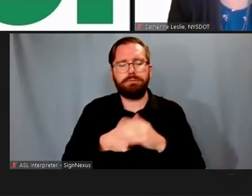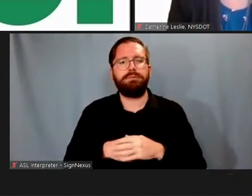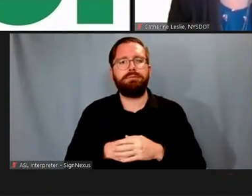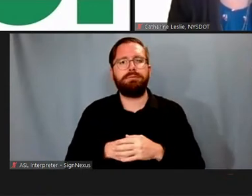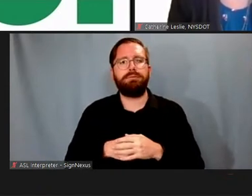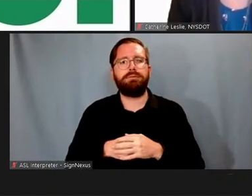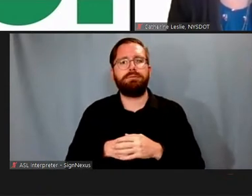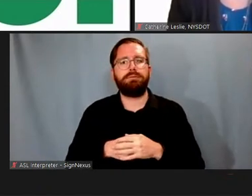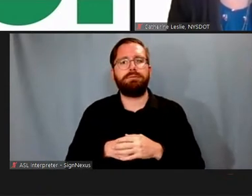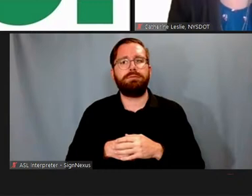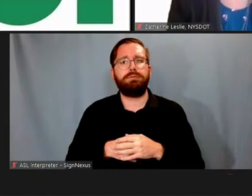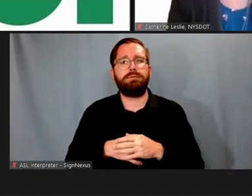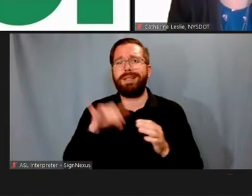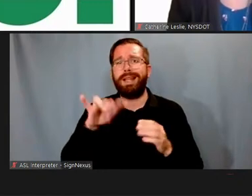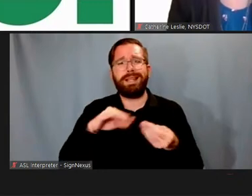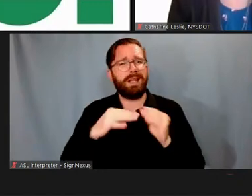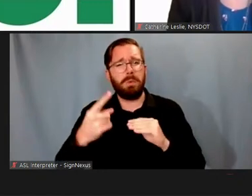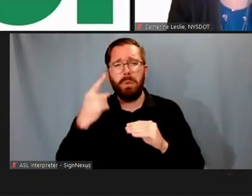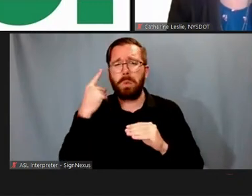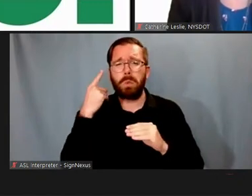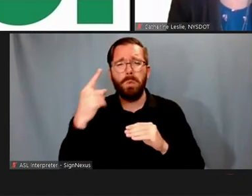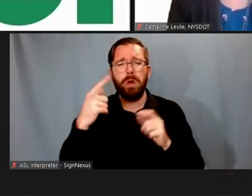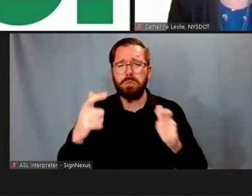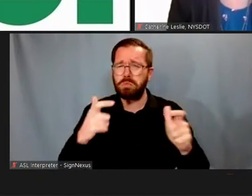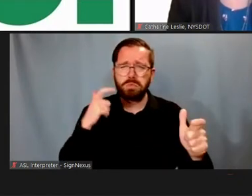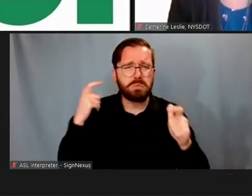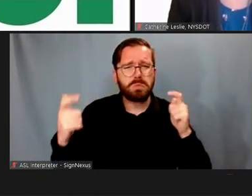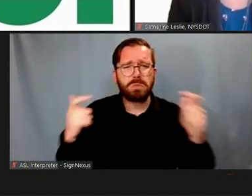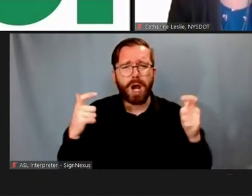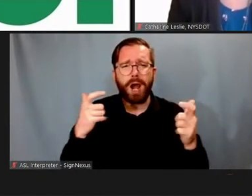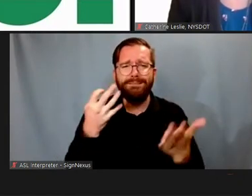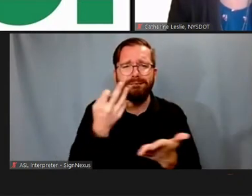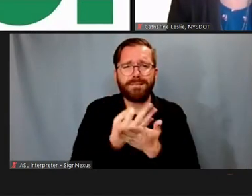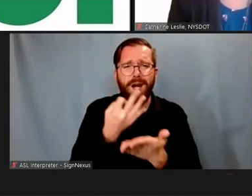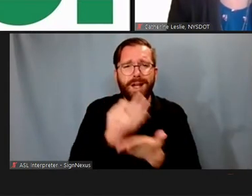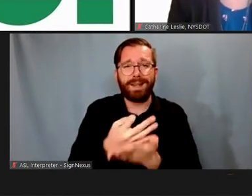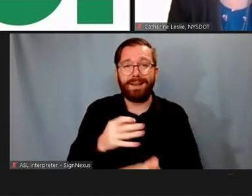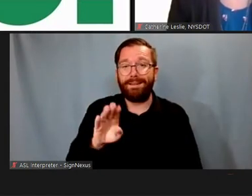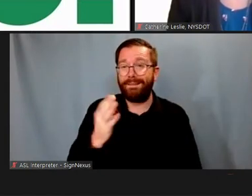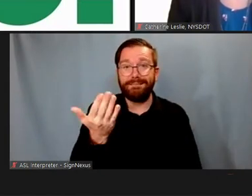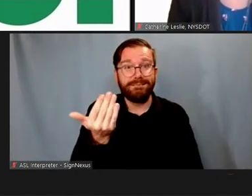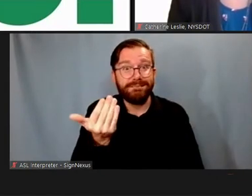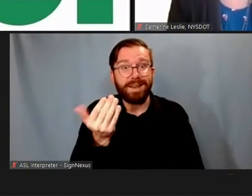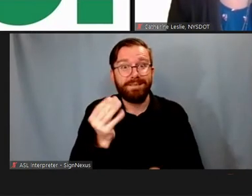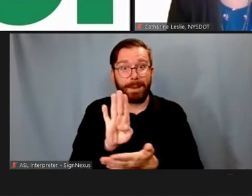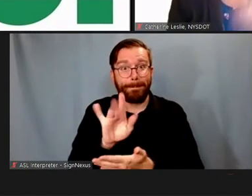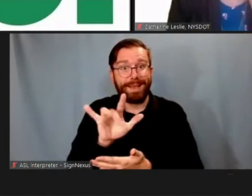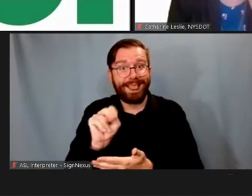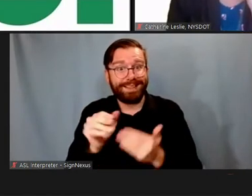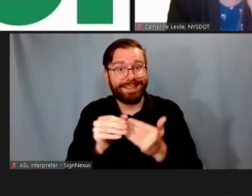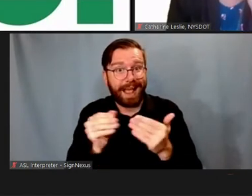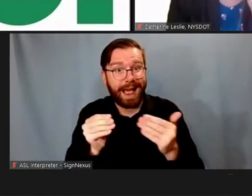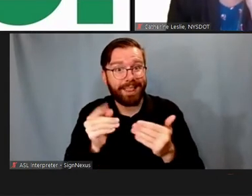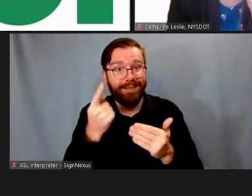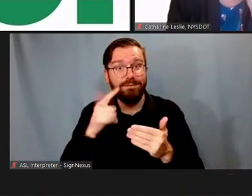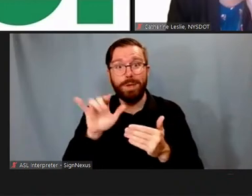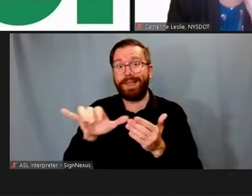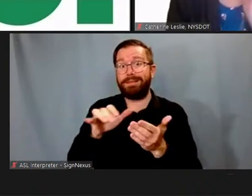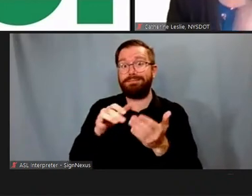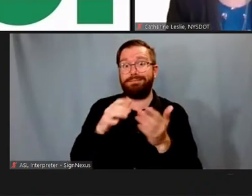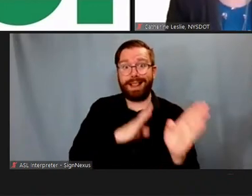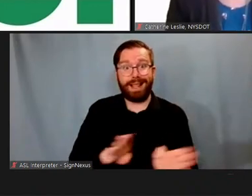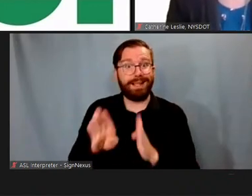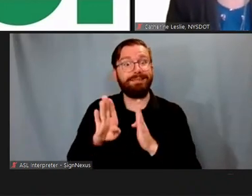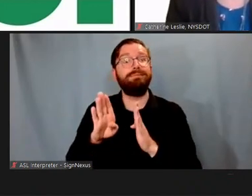single biggest piece of funding 15 billion dollars for the mta capital plan without the revenue riders will continue to experience